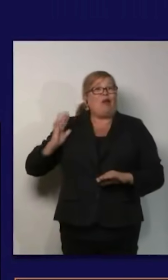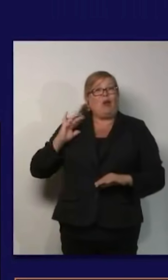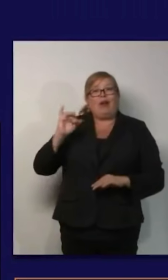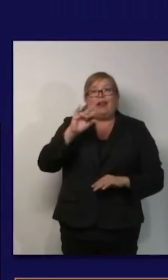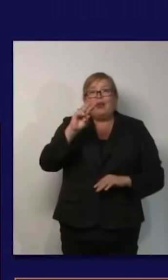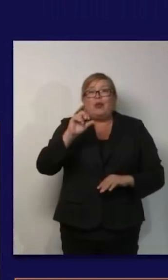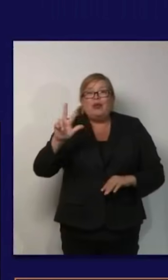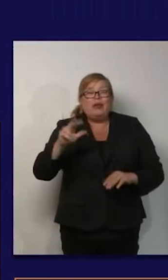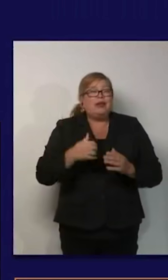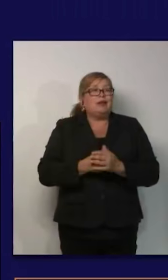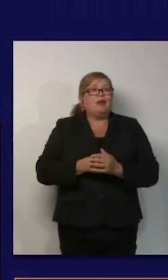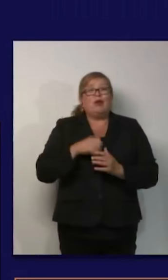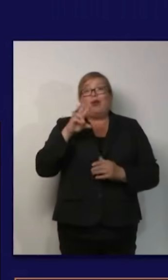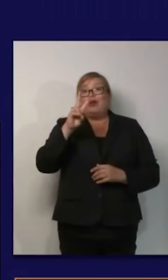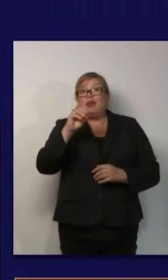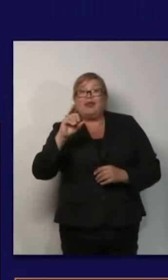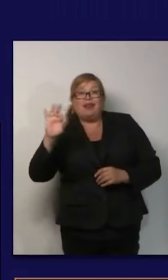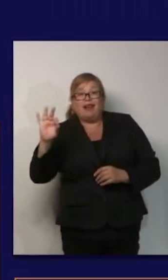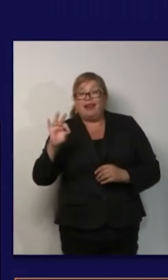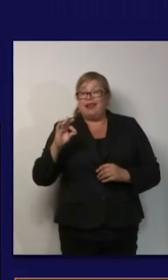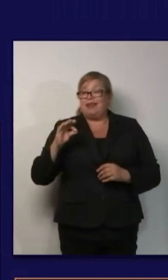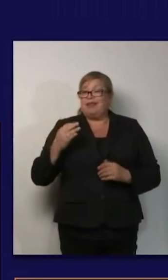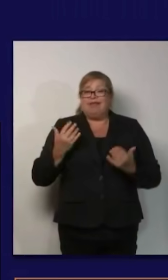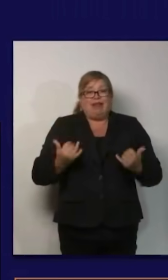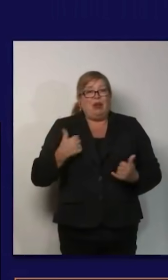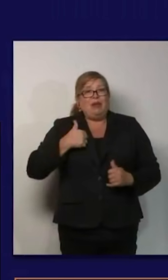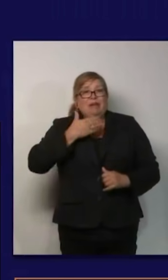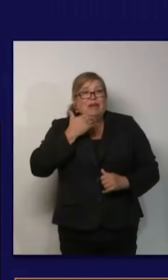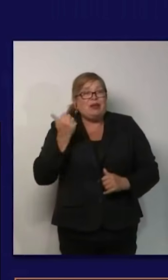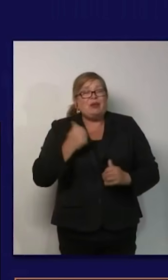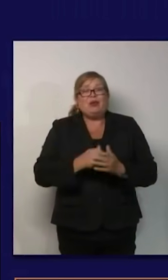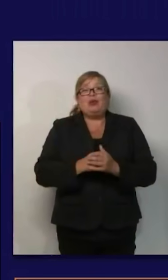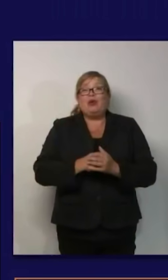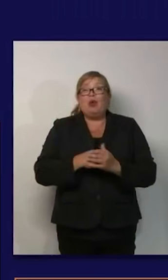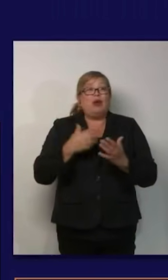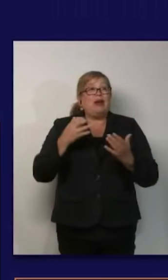matter, 2009, or in more contemporary terms,